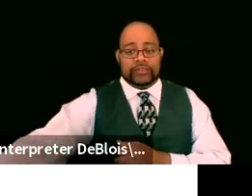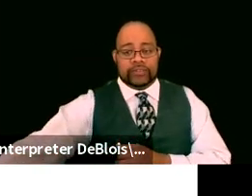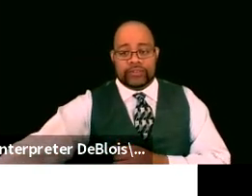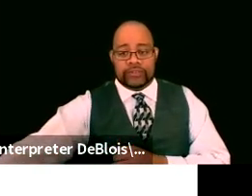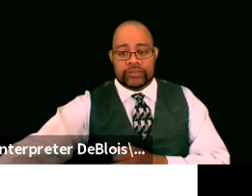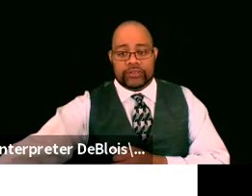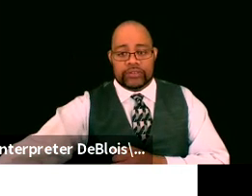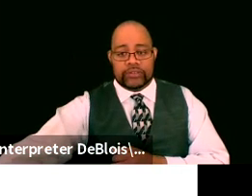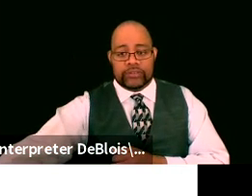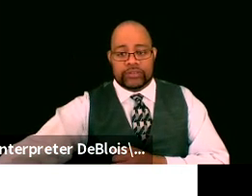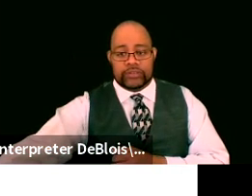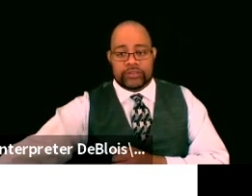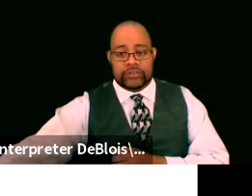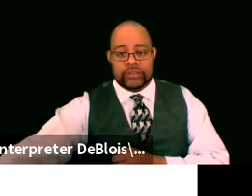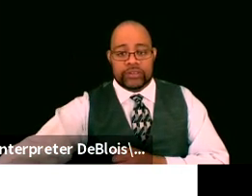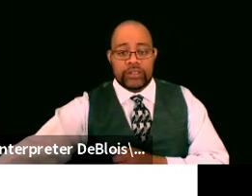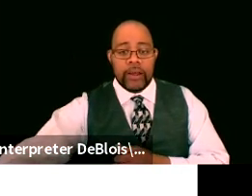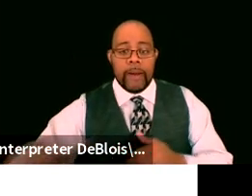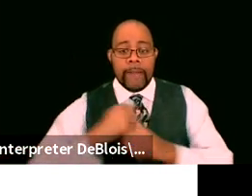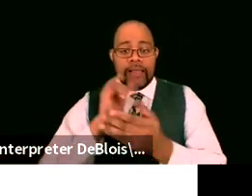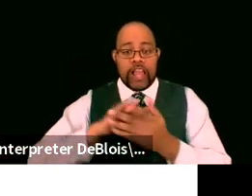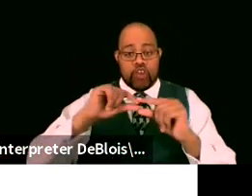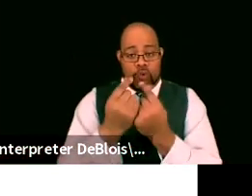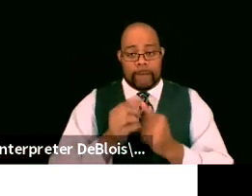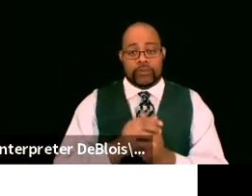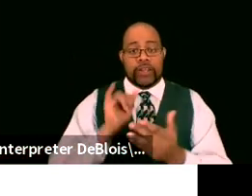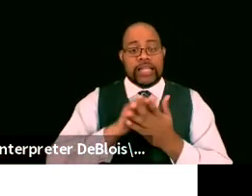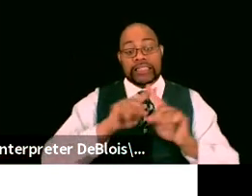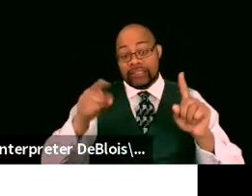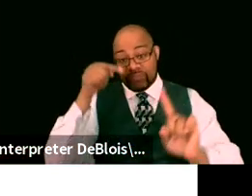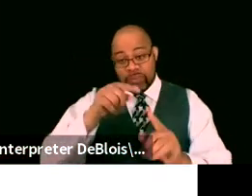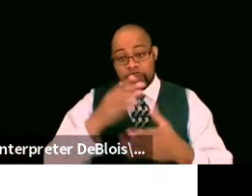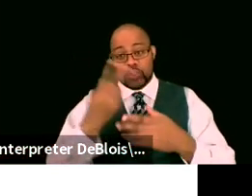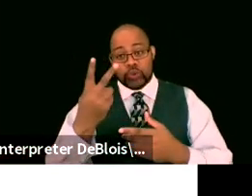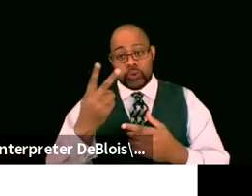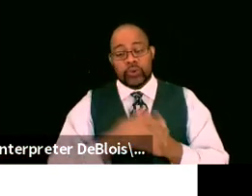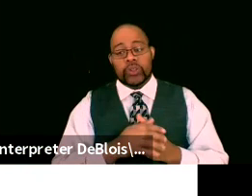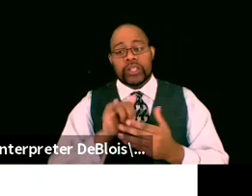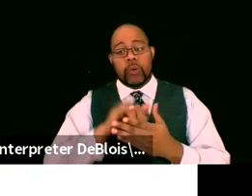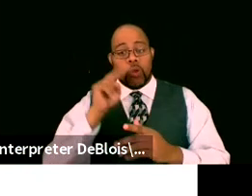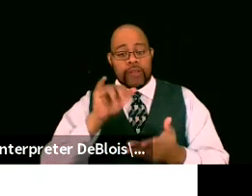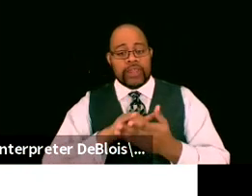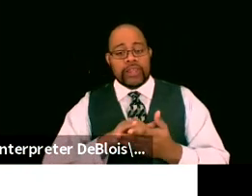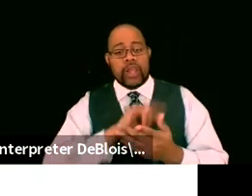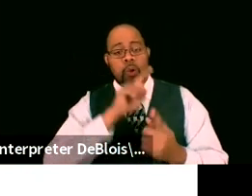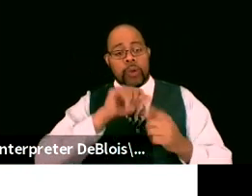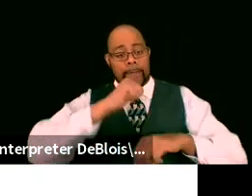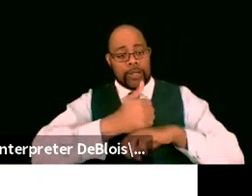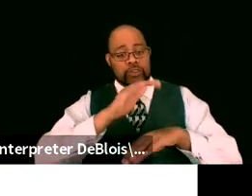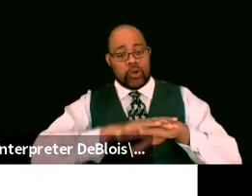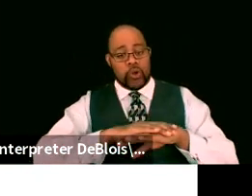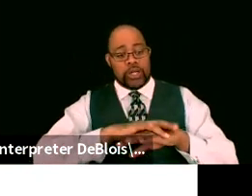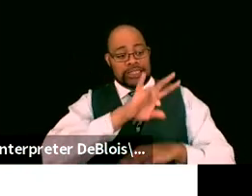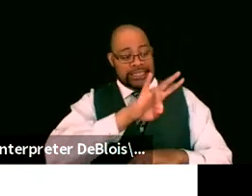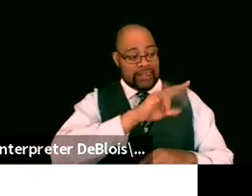lata industrial strains form an enigmatica-like group. So the key difference between these two phylogenies we're looking at is one that's based on 7 genes